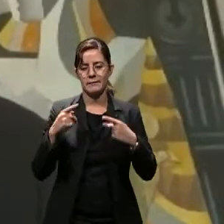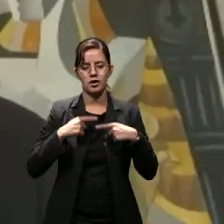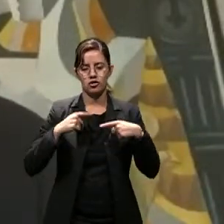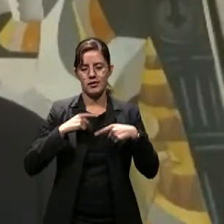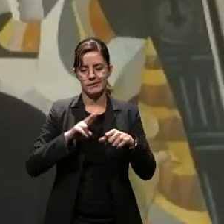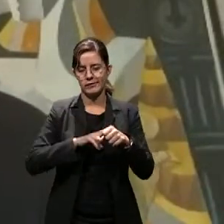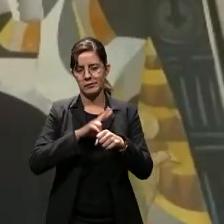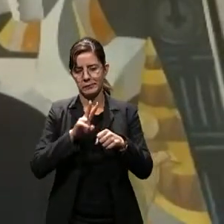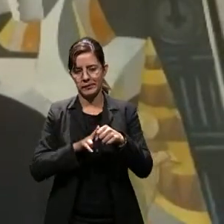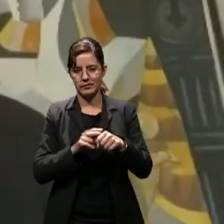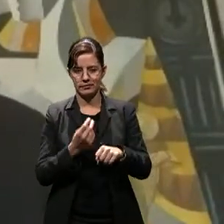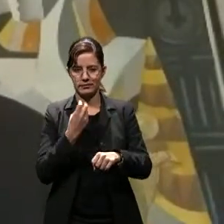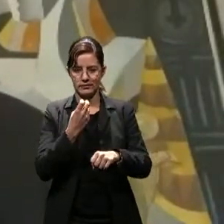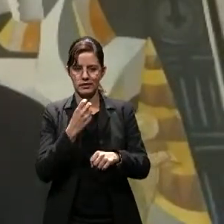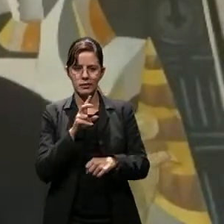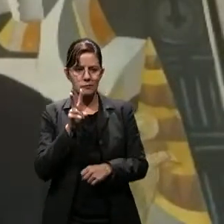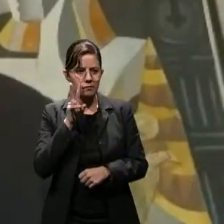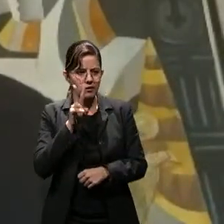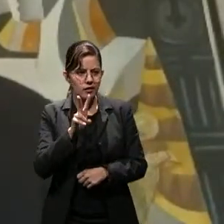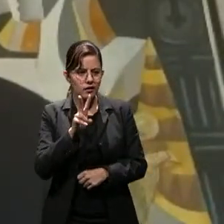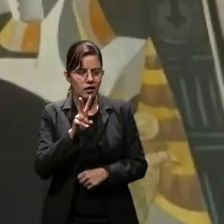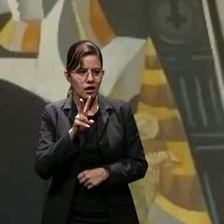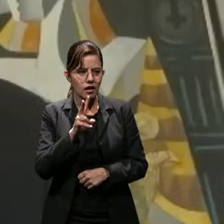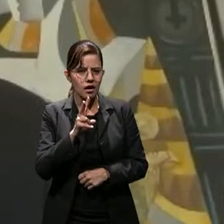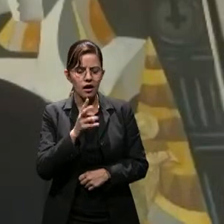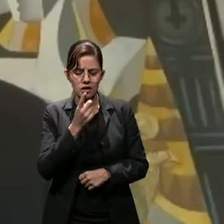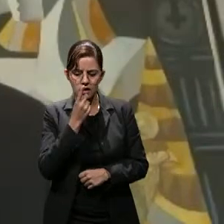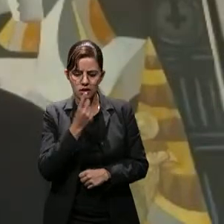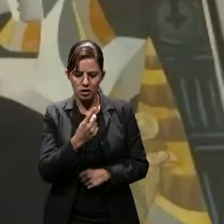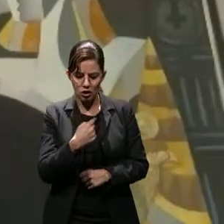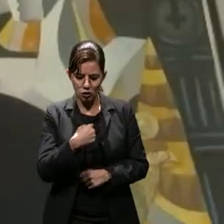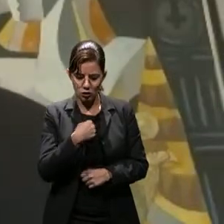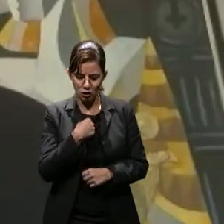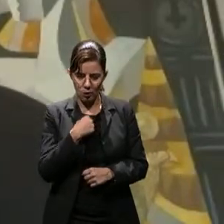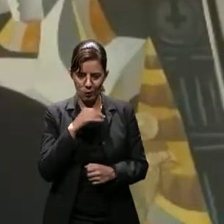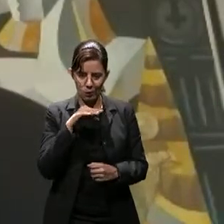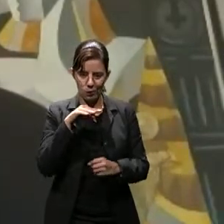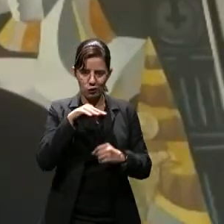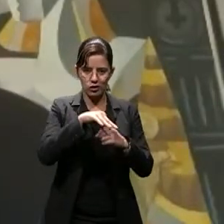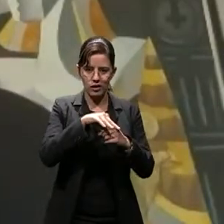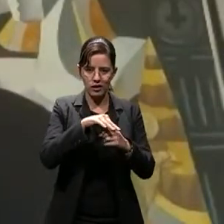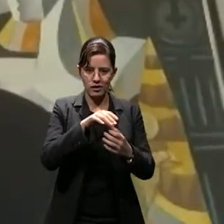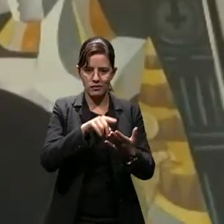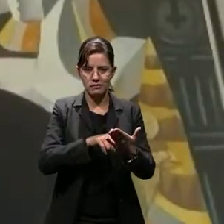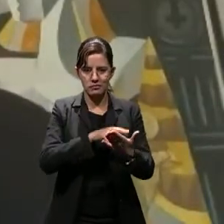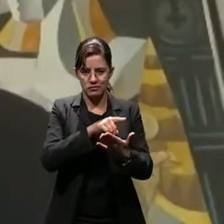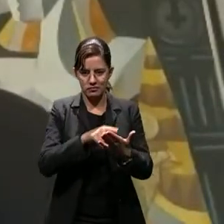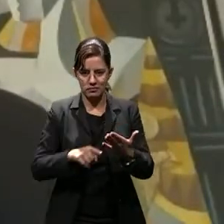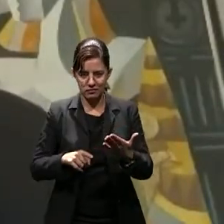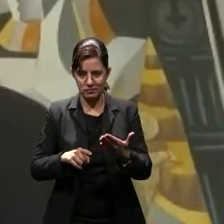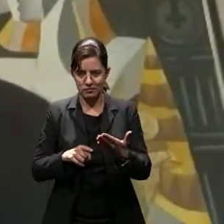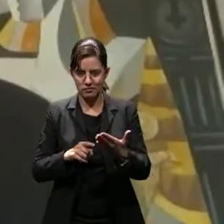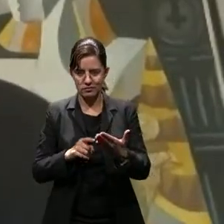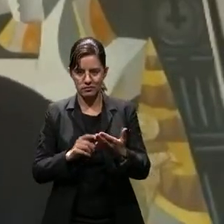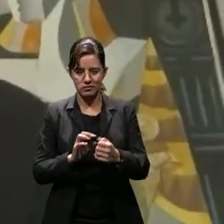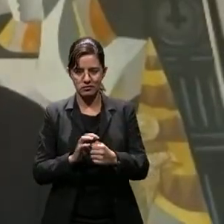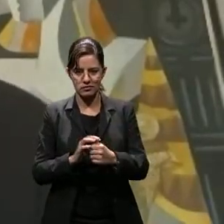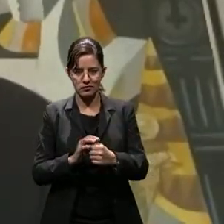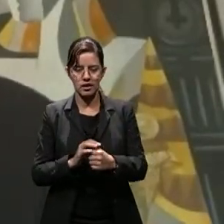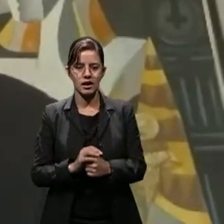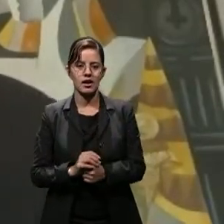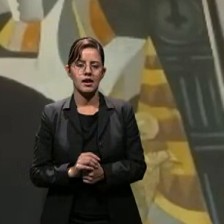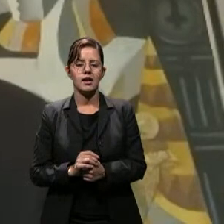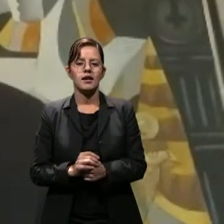It means for the normal citizen, but basically that the candidate for whom I voted,